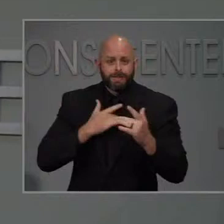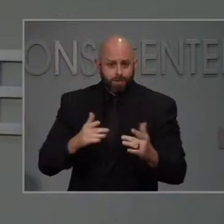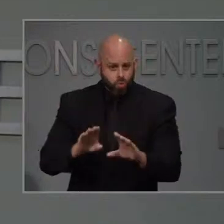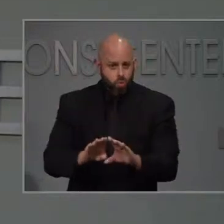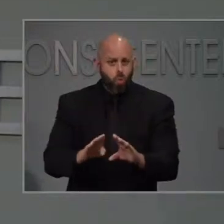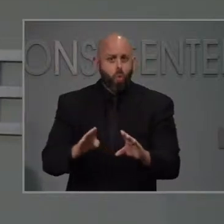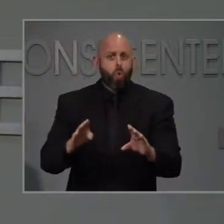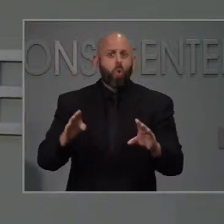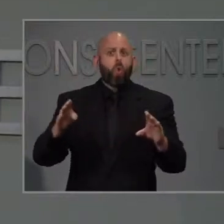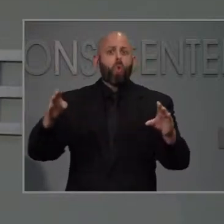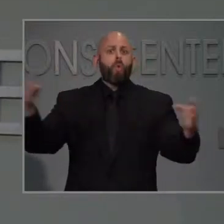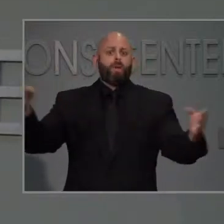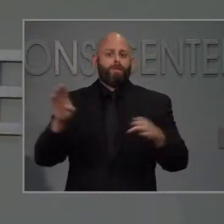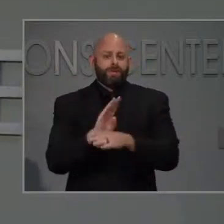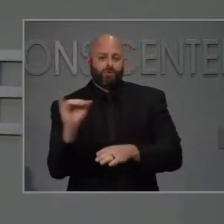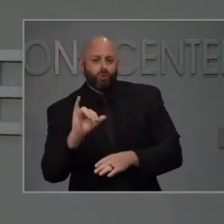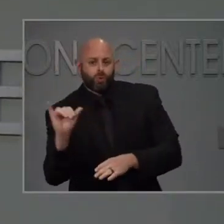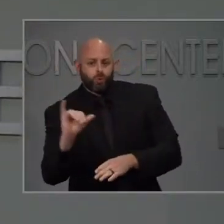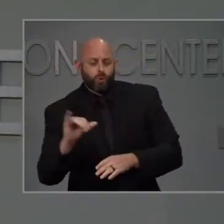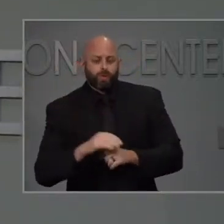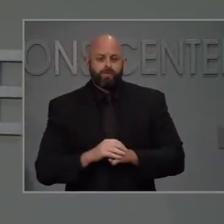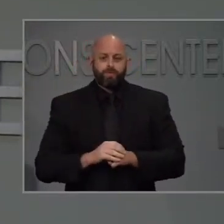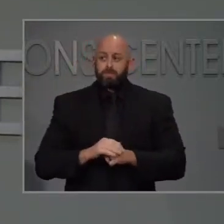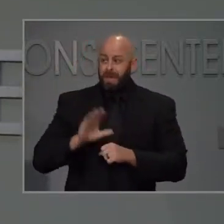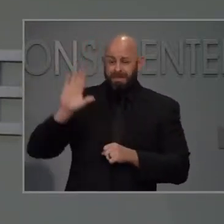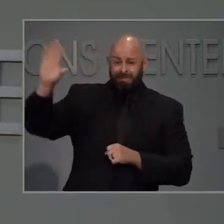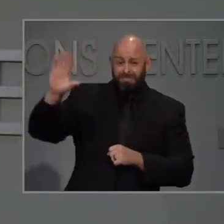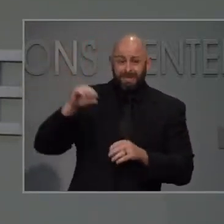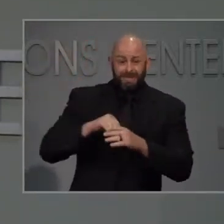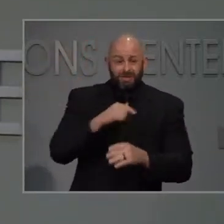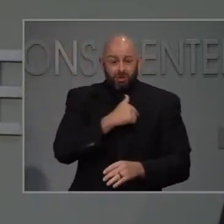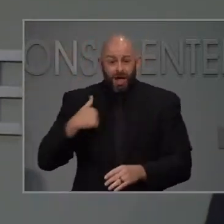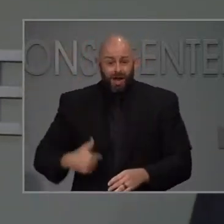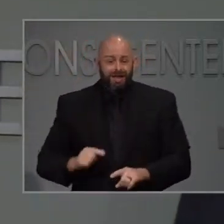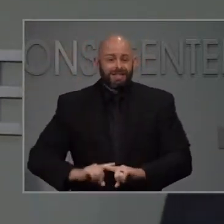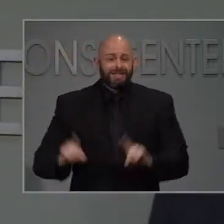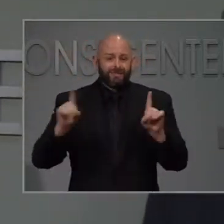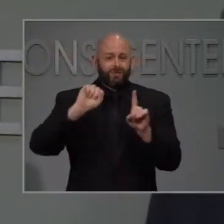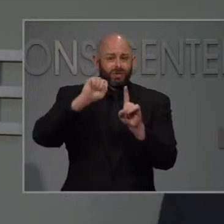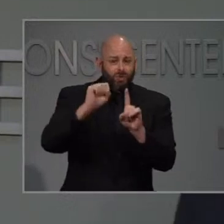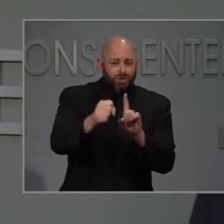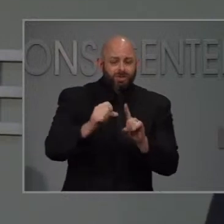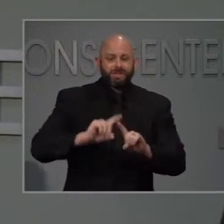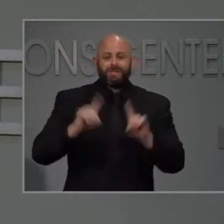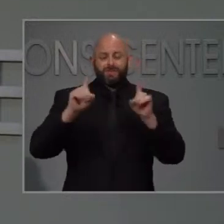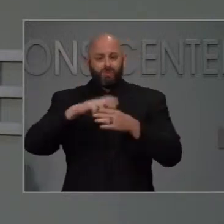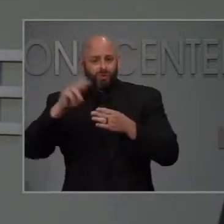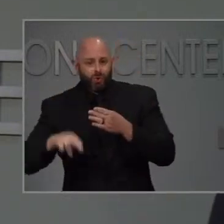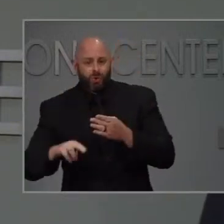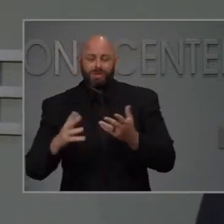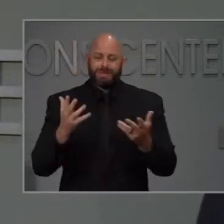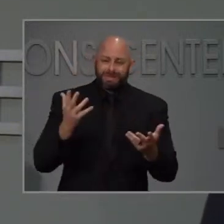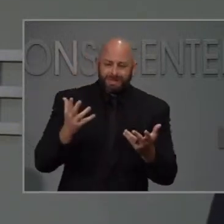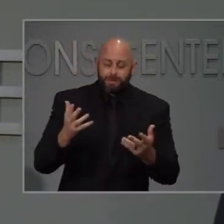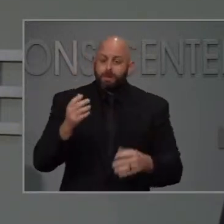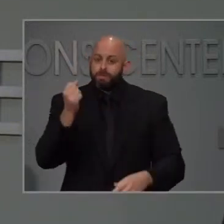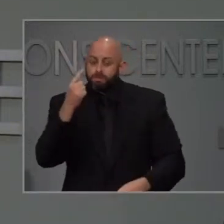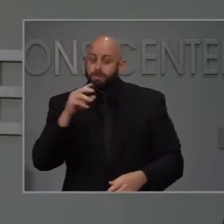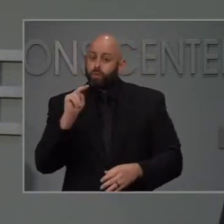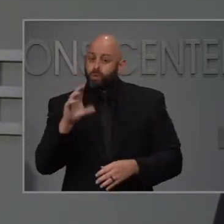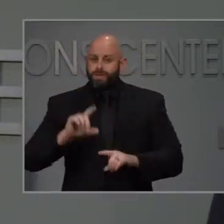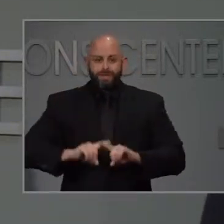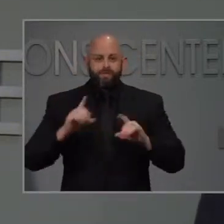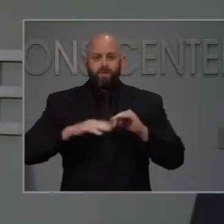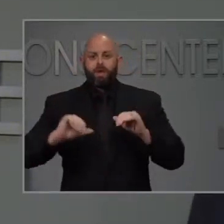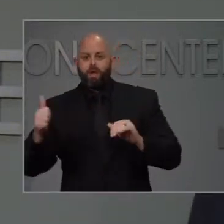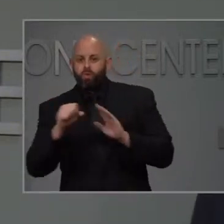weren't equivalent. And what is hard for them in their model, I believe, is understanding as we ease back, what does